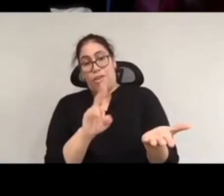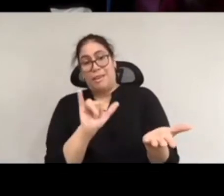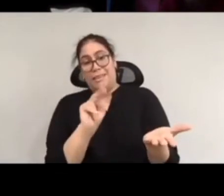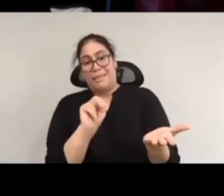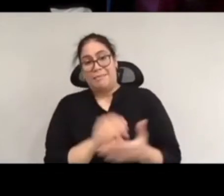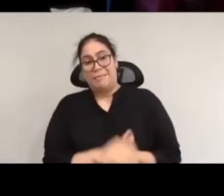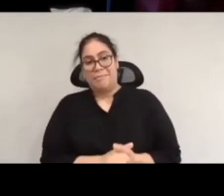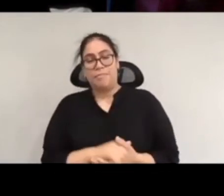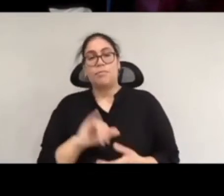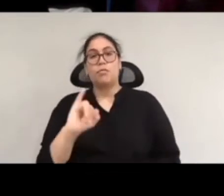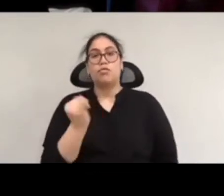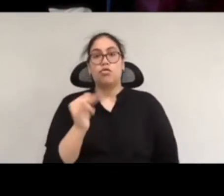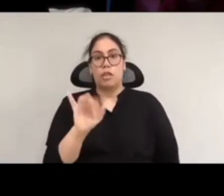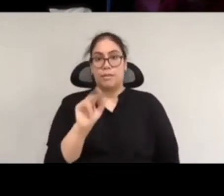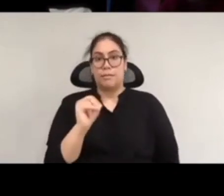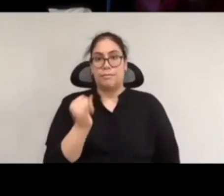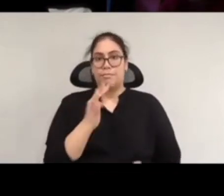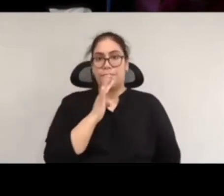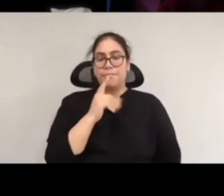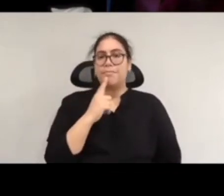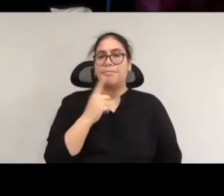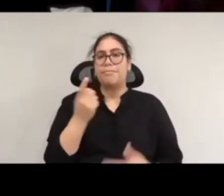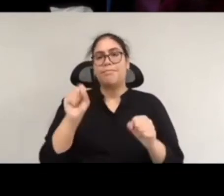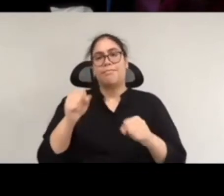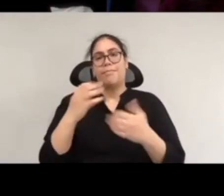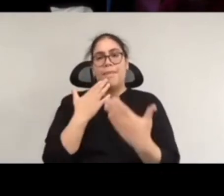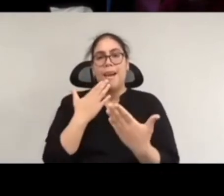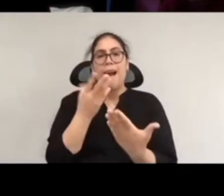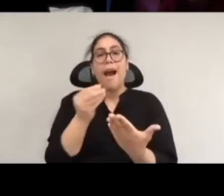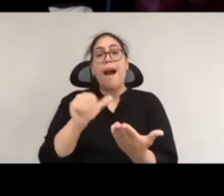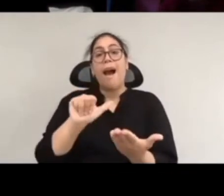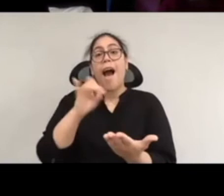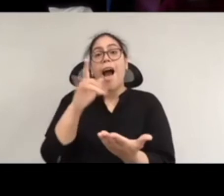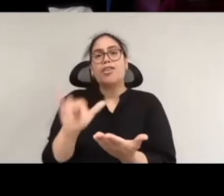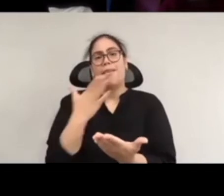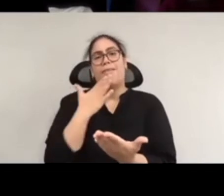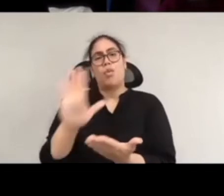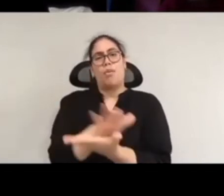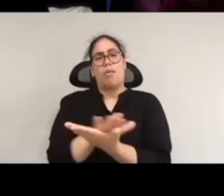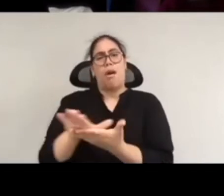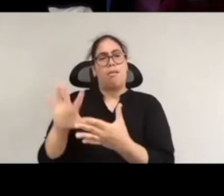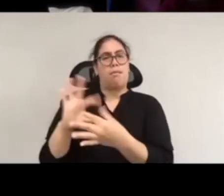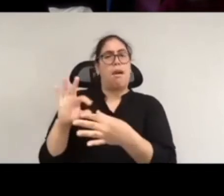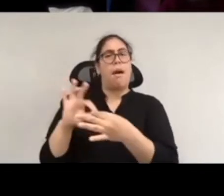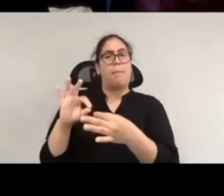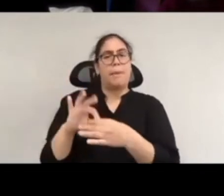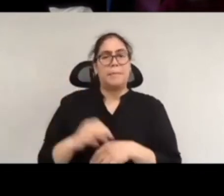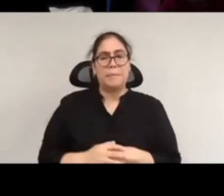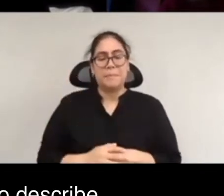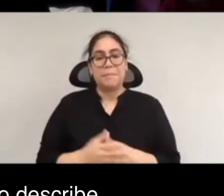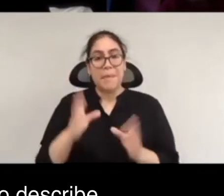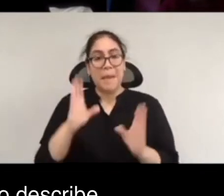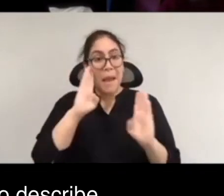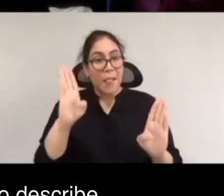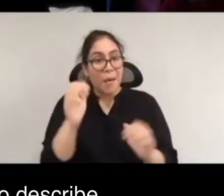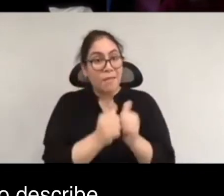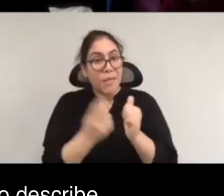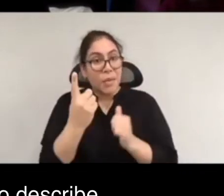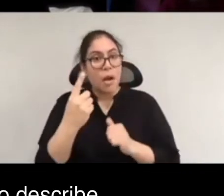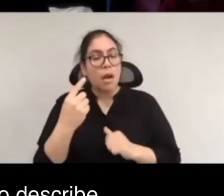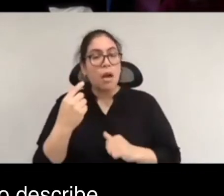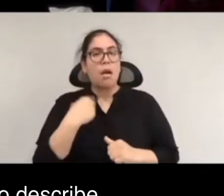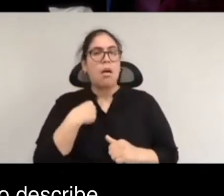much, Michelle. And Alex, thank you also for the kind words on No Man's Land. It means a lot. Hi, everybody. To quickly audio